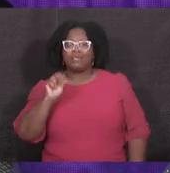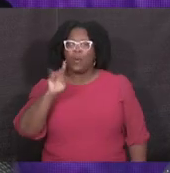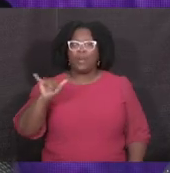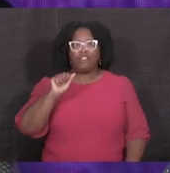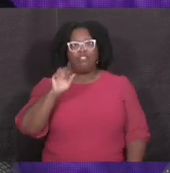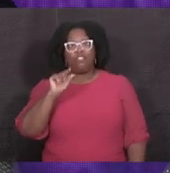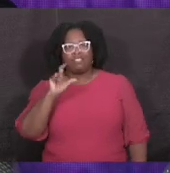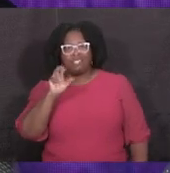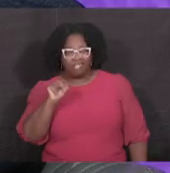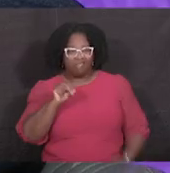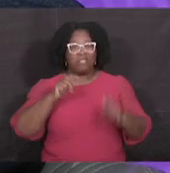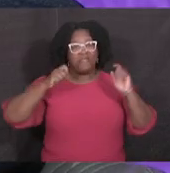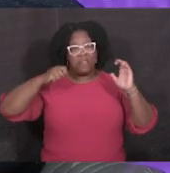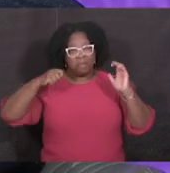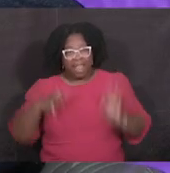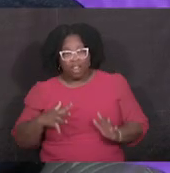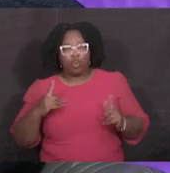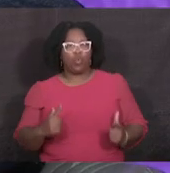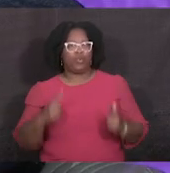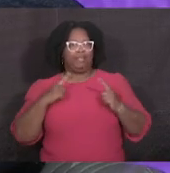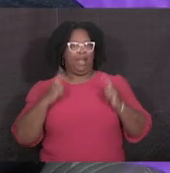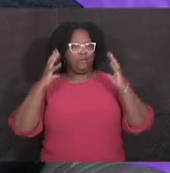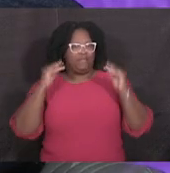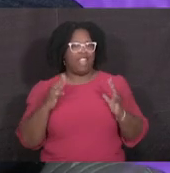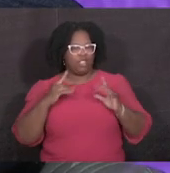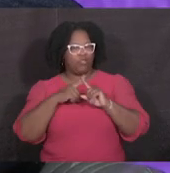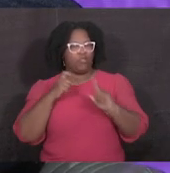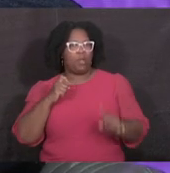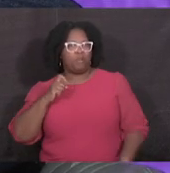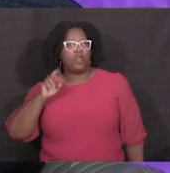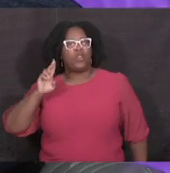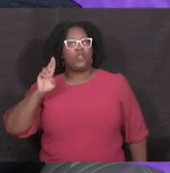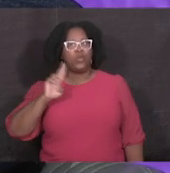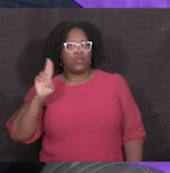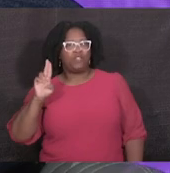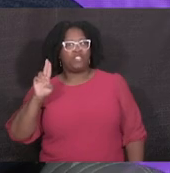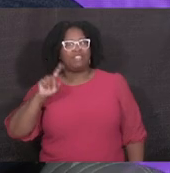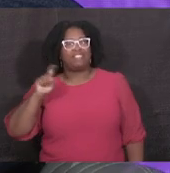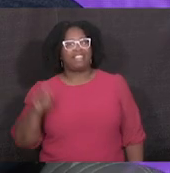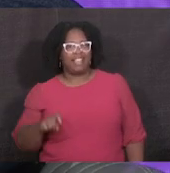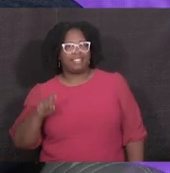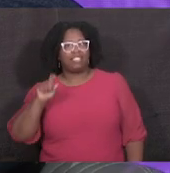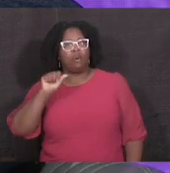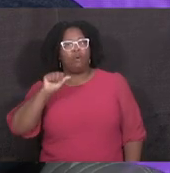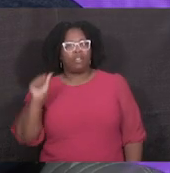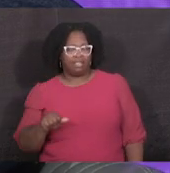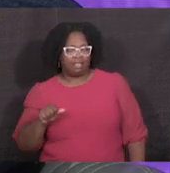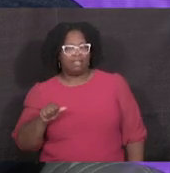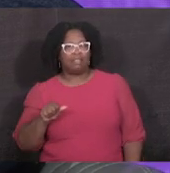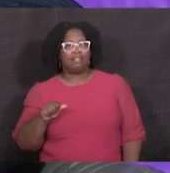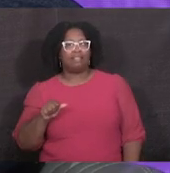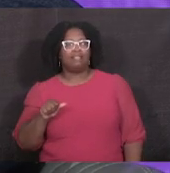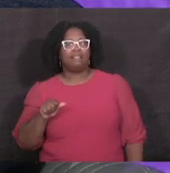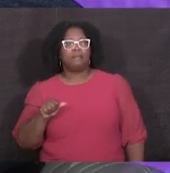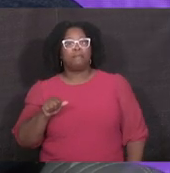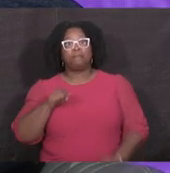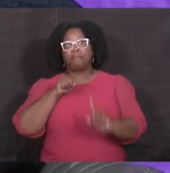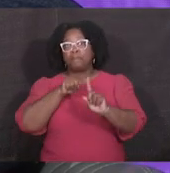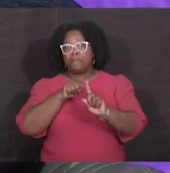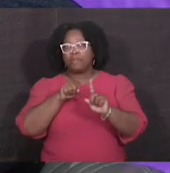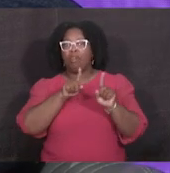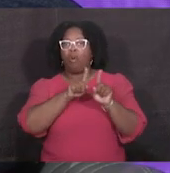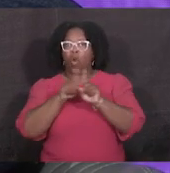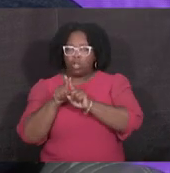artisan, filmmaker, and retired professor from the University of Texas at Austin. He's also